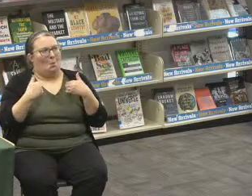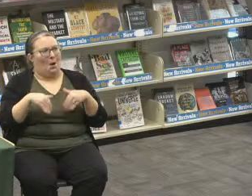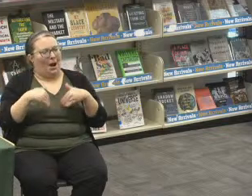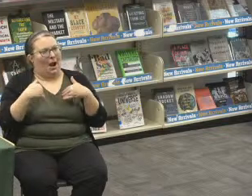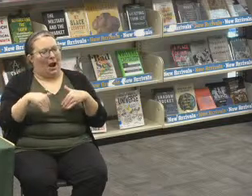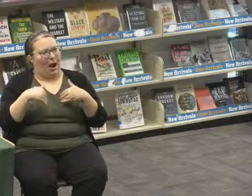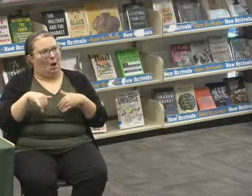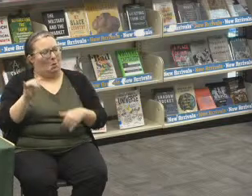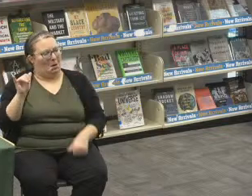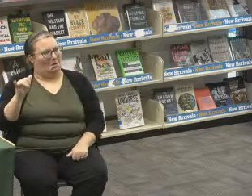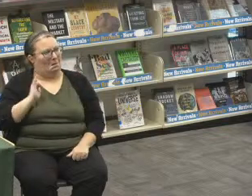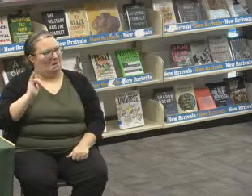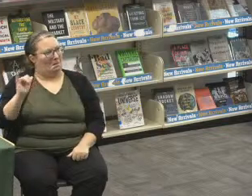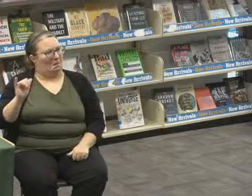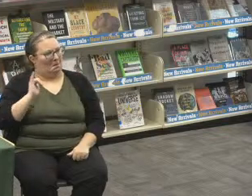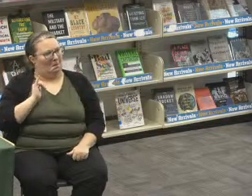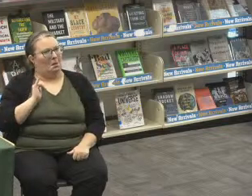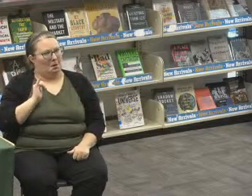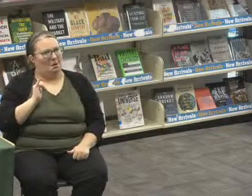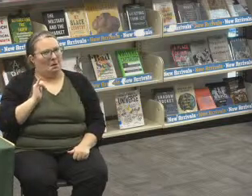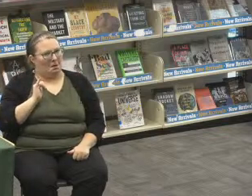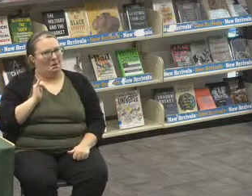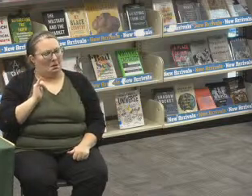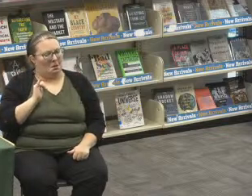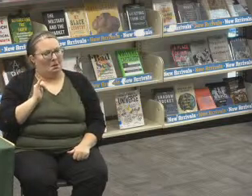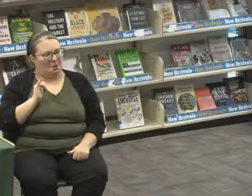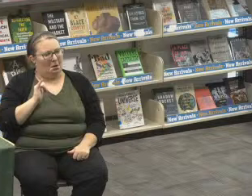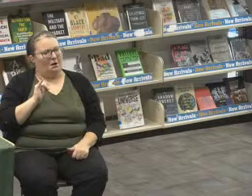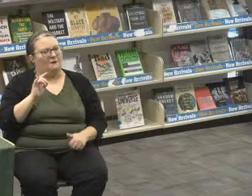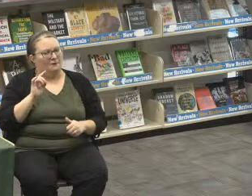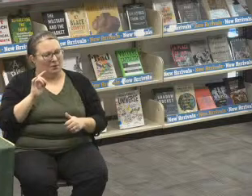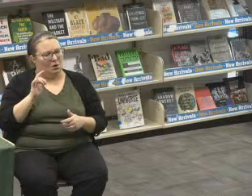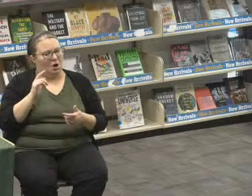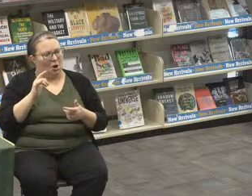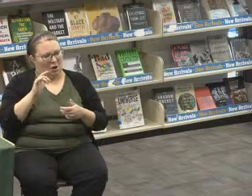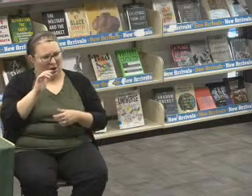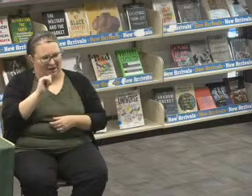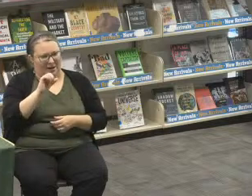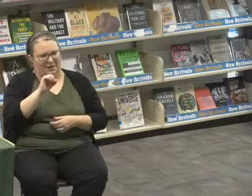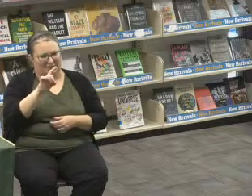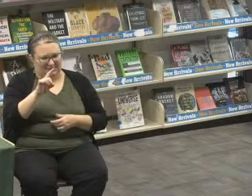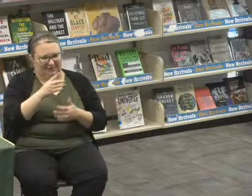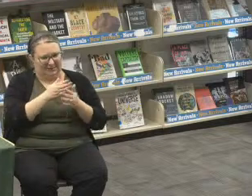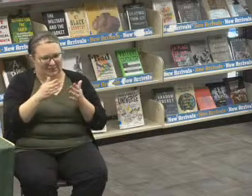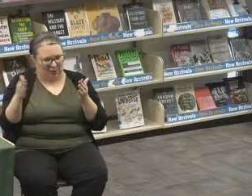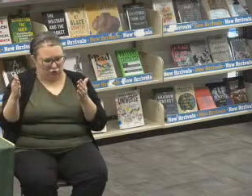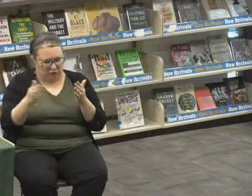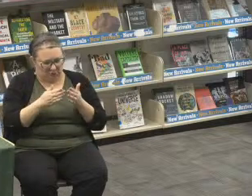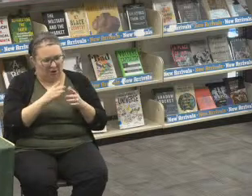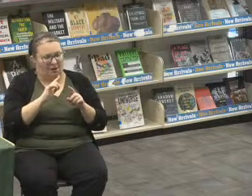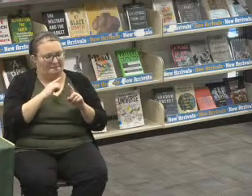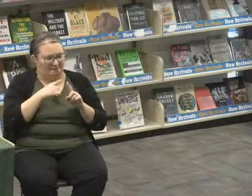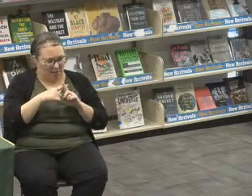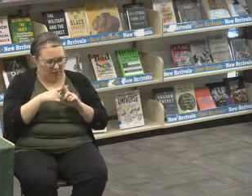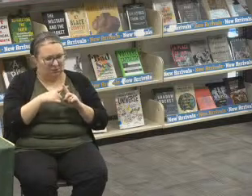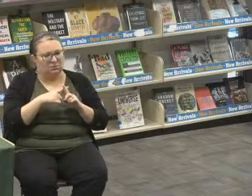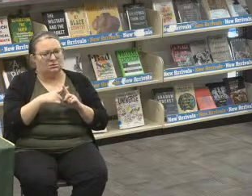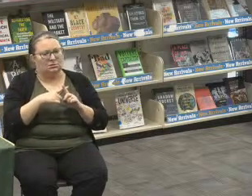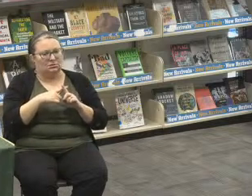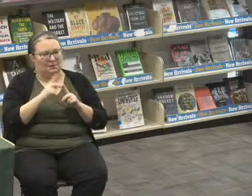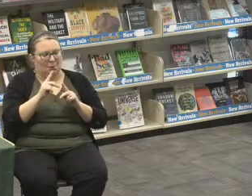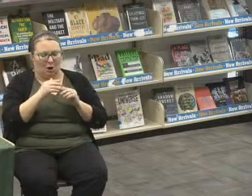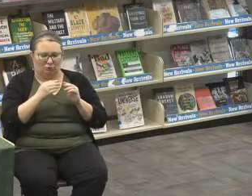With, we got first-degree relatives on the autism spectrum, and then like the people who are kind of like